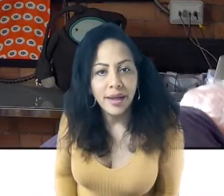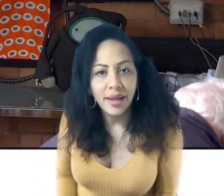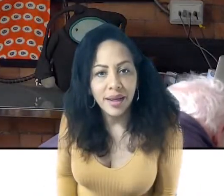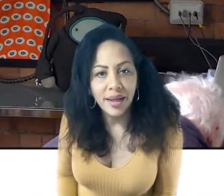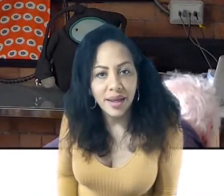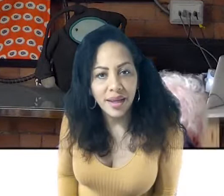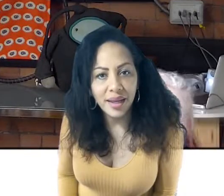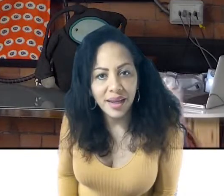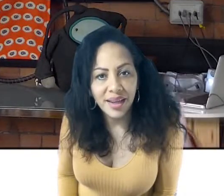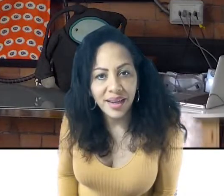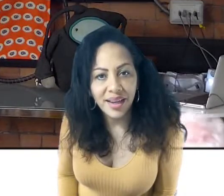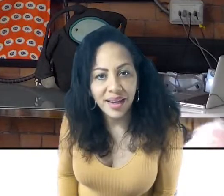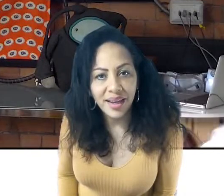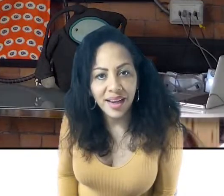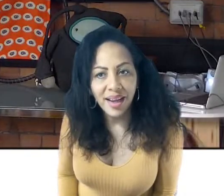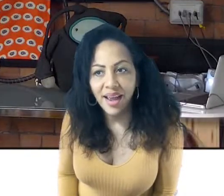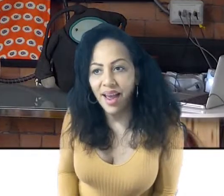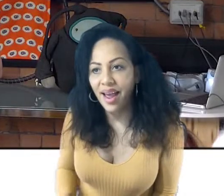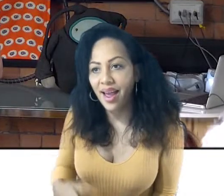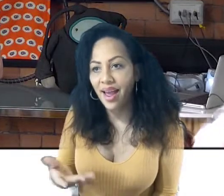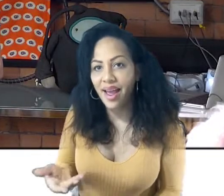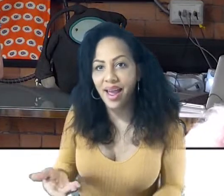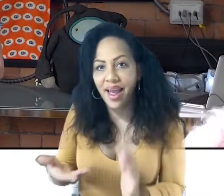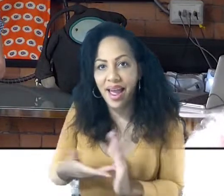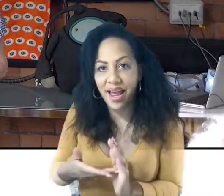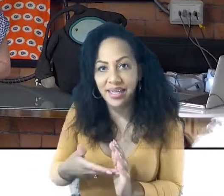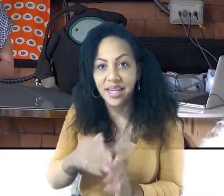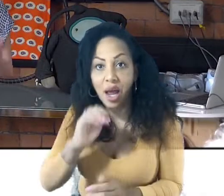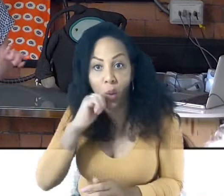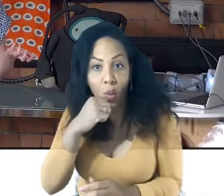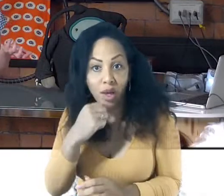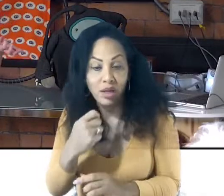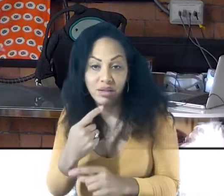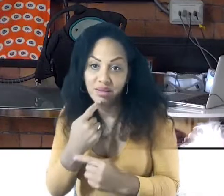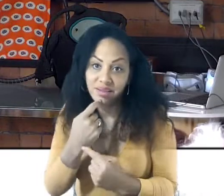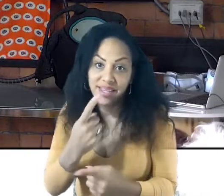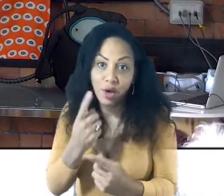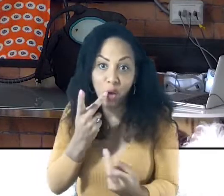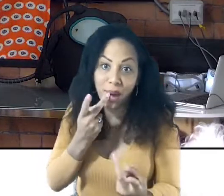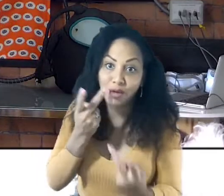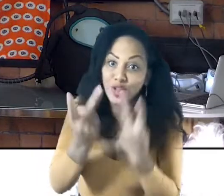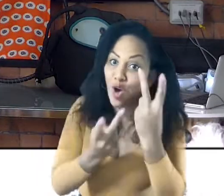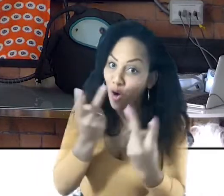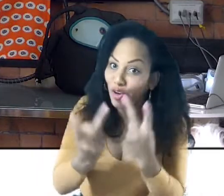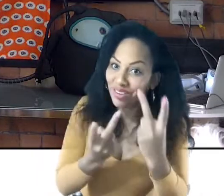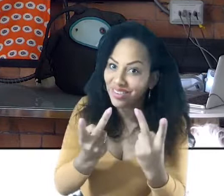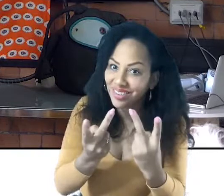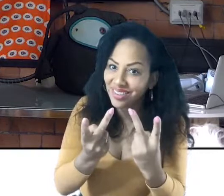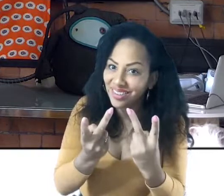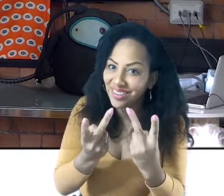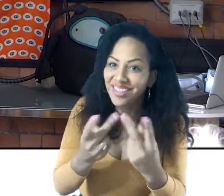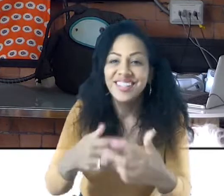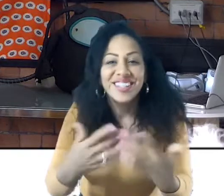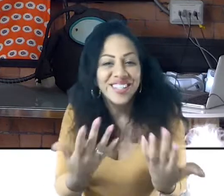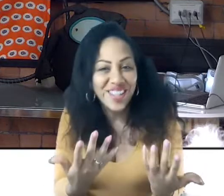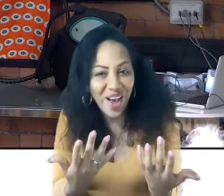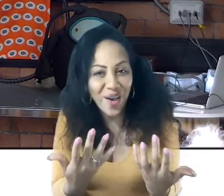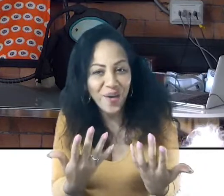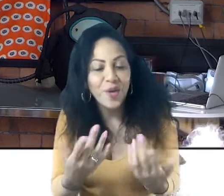And I'll tell you more about that in a sec. But for now, I'd just like to invite you to have a think about your